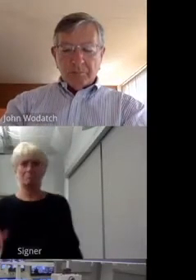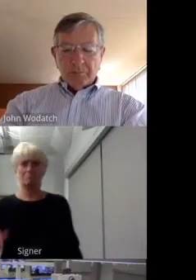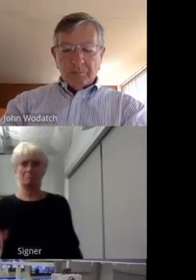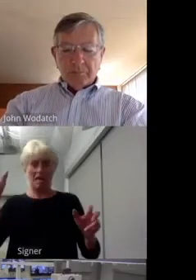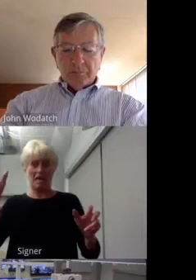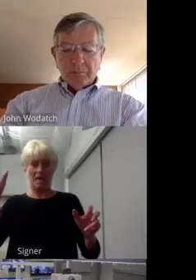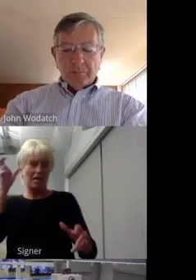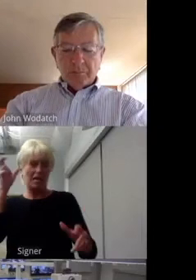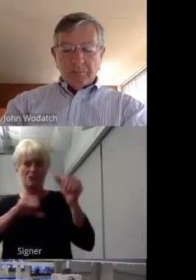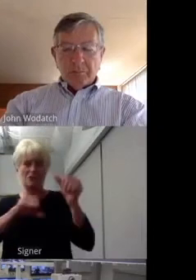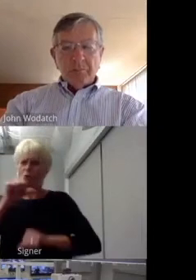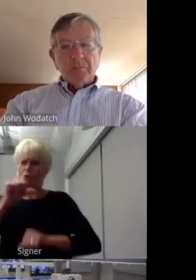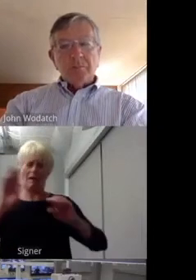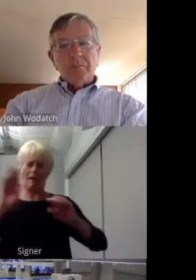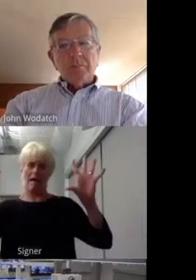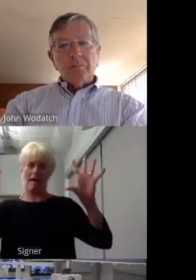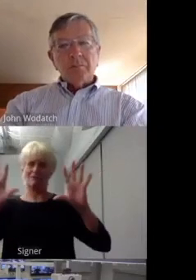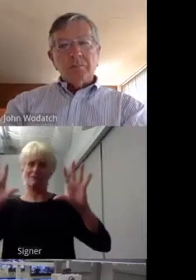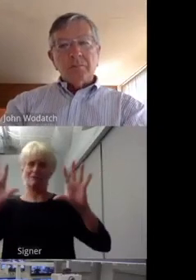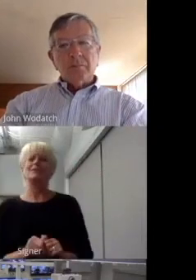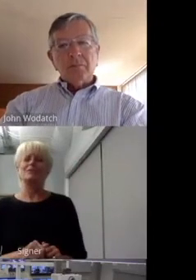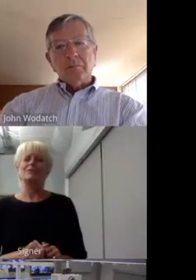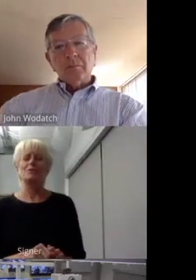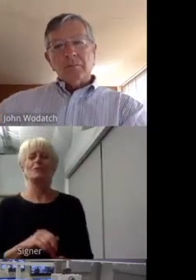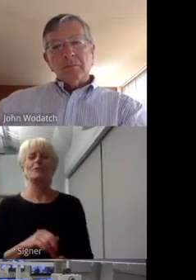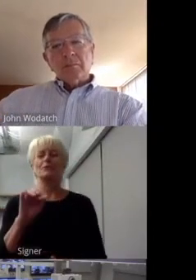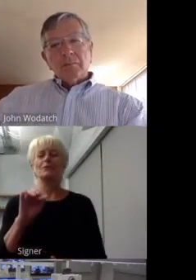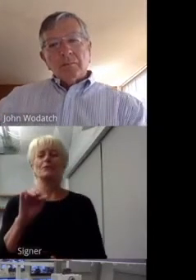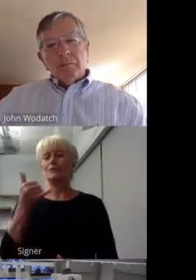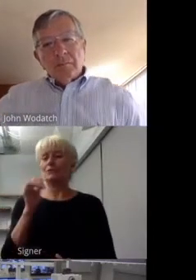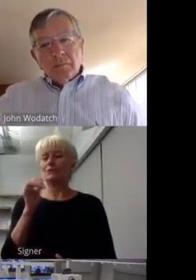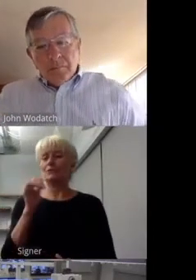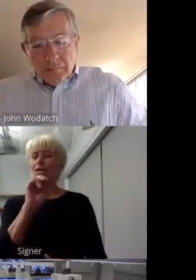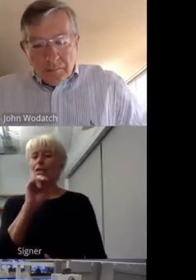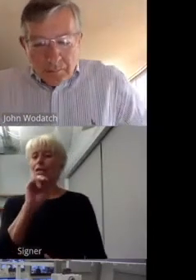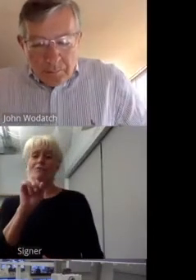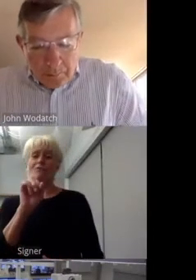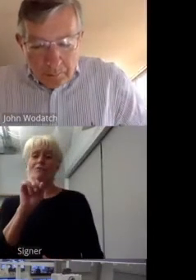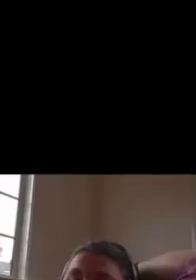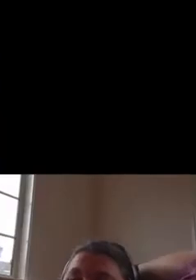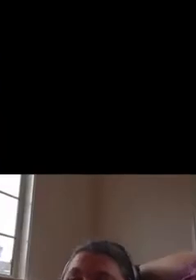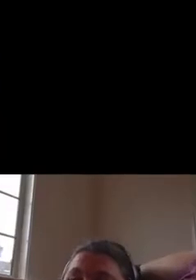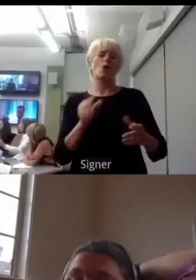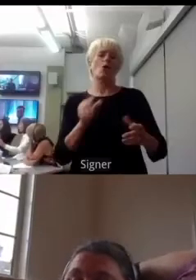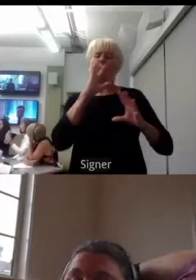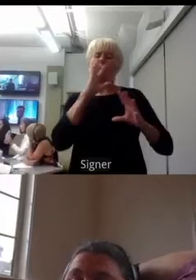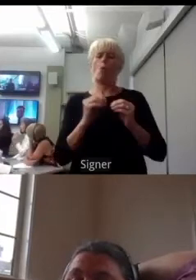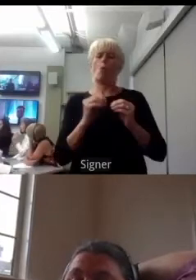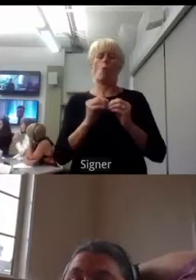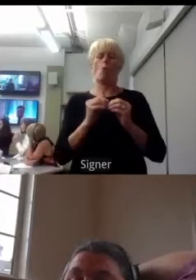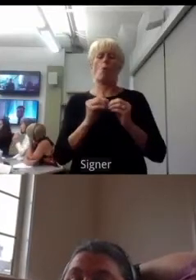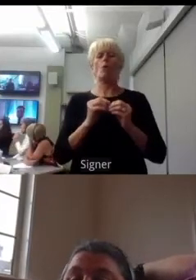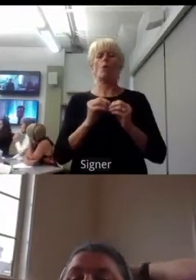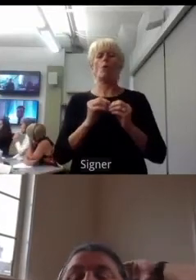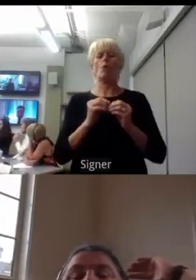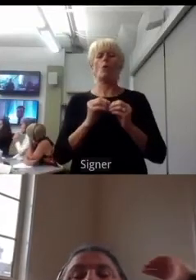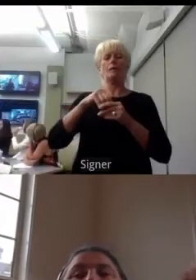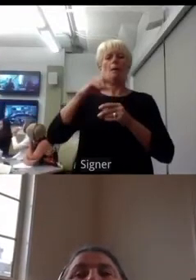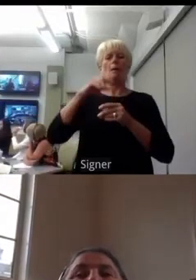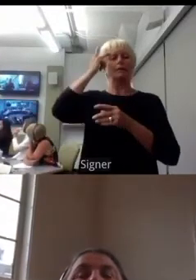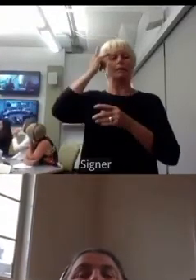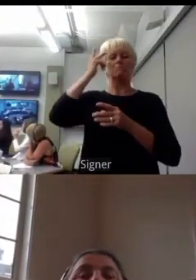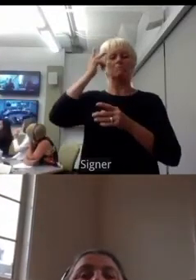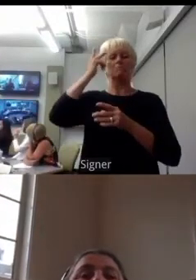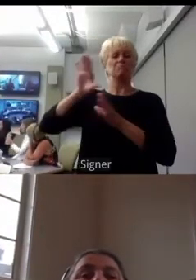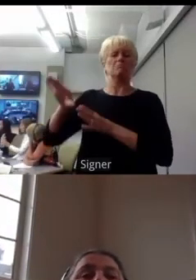like Marie, is no longer in electoral politics. She's now the executive director of the Public Service Alliance